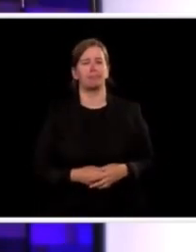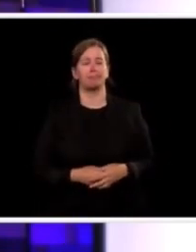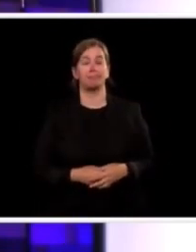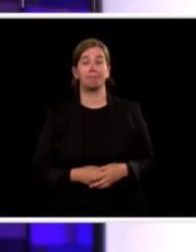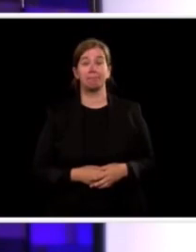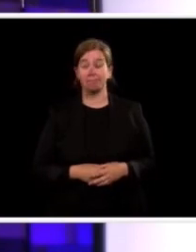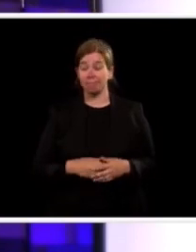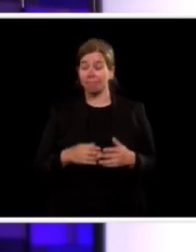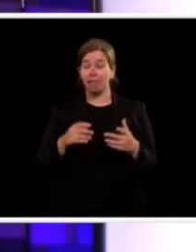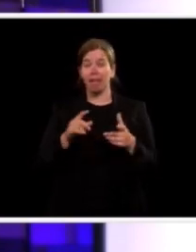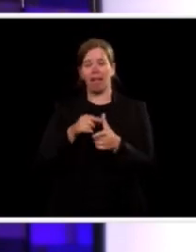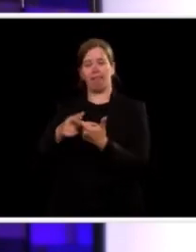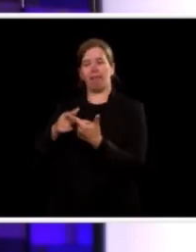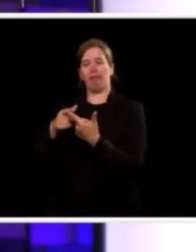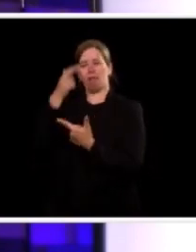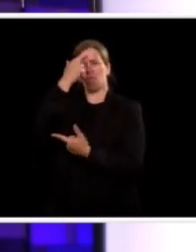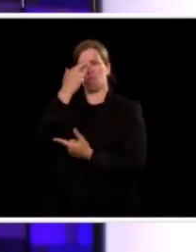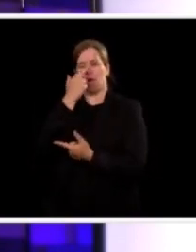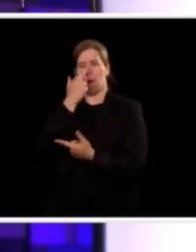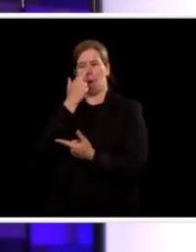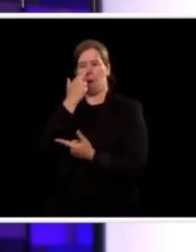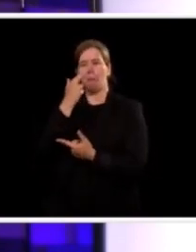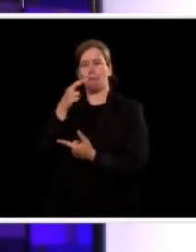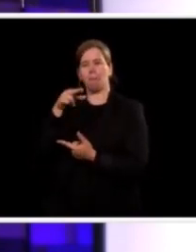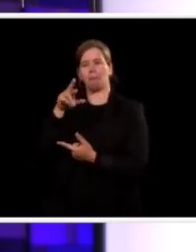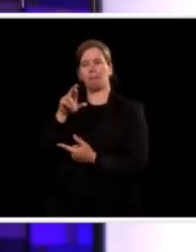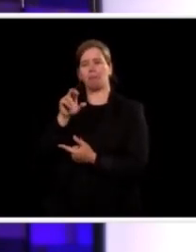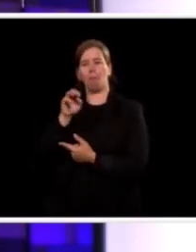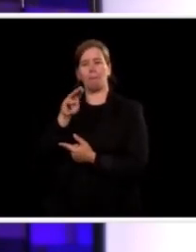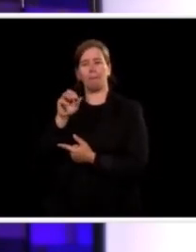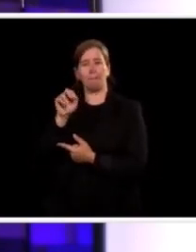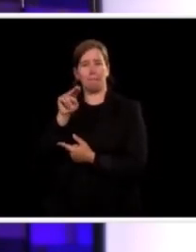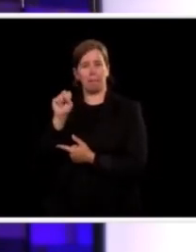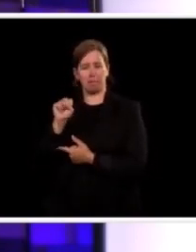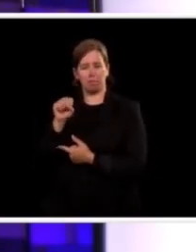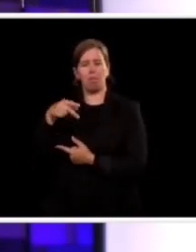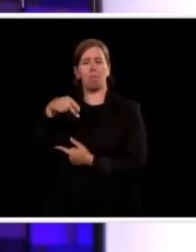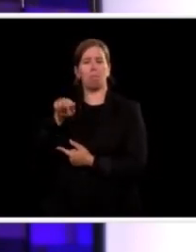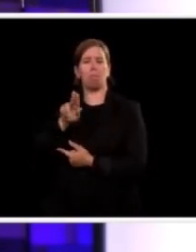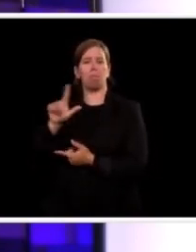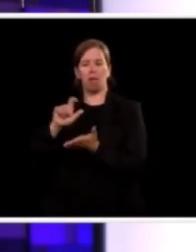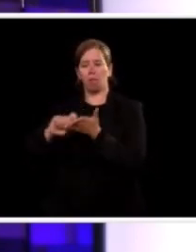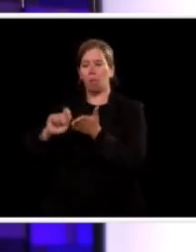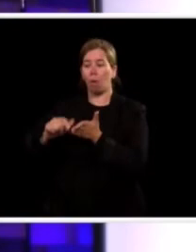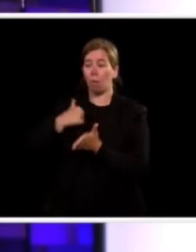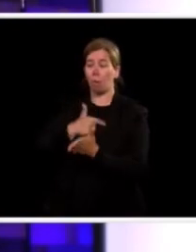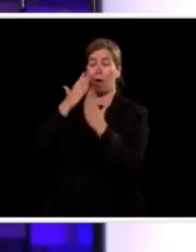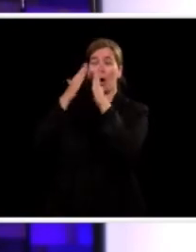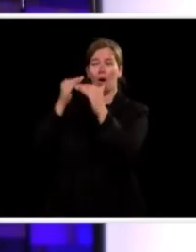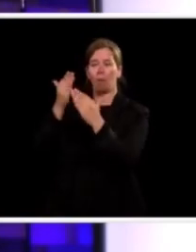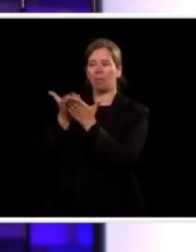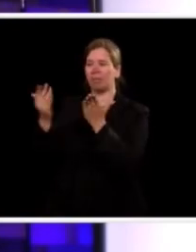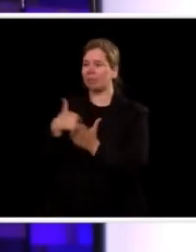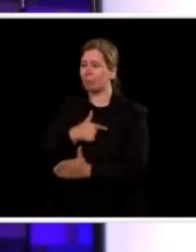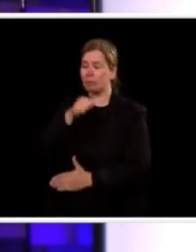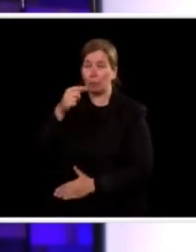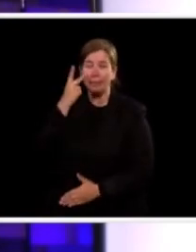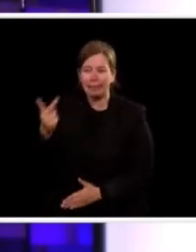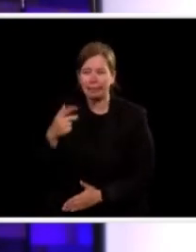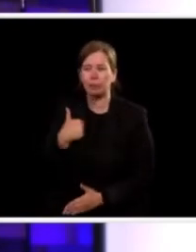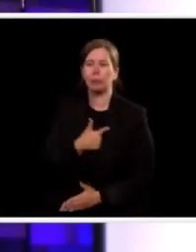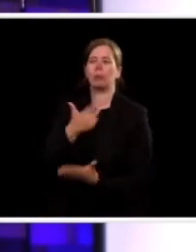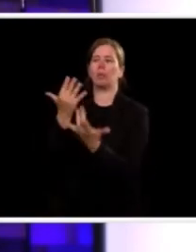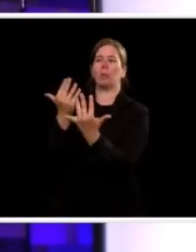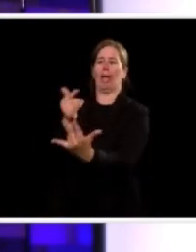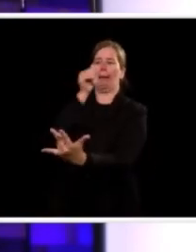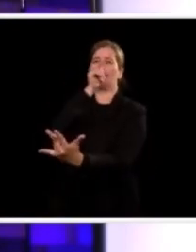And then Paul in Romans, now if we hope for what we don't see, we wait for it with